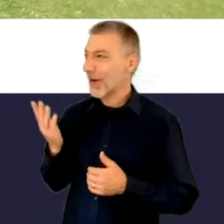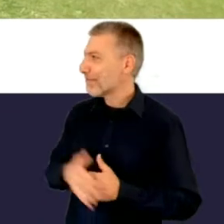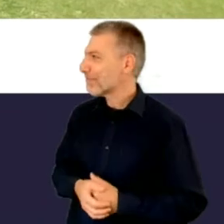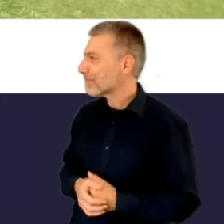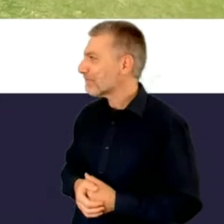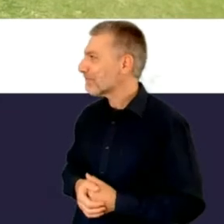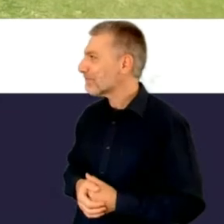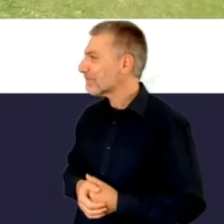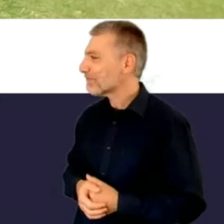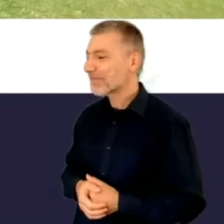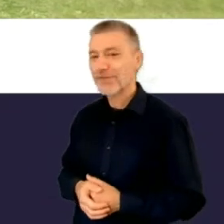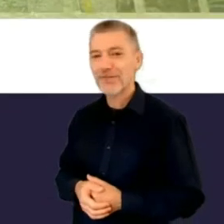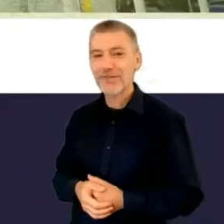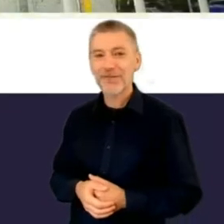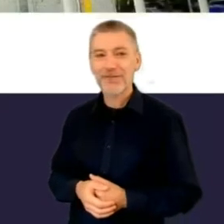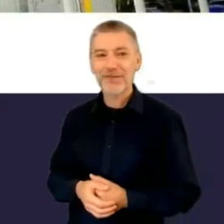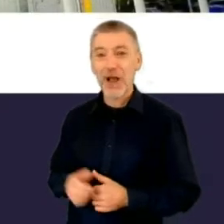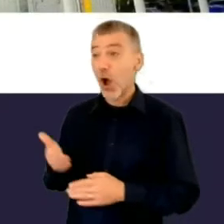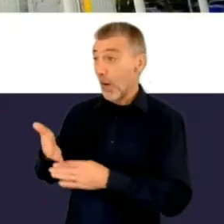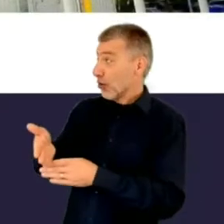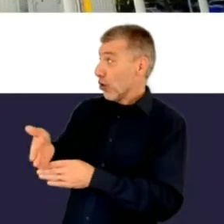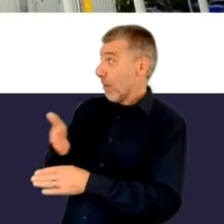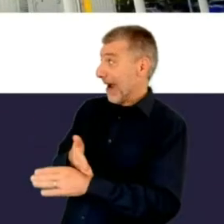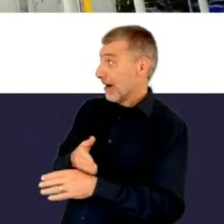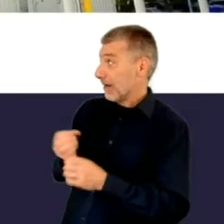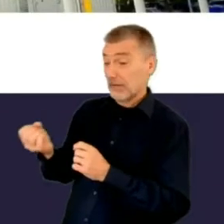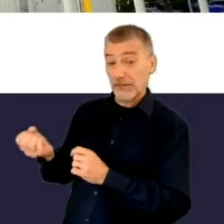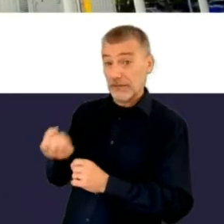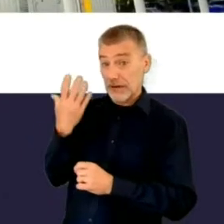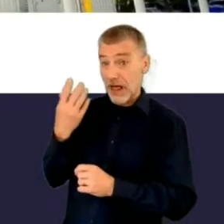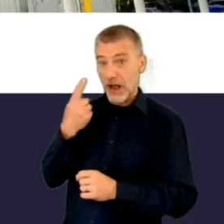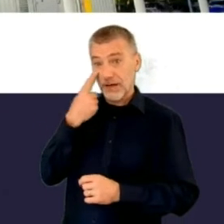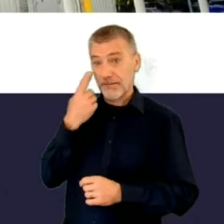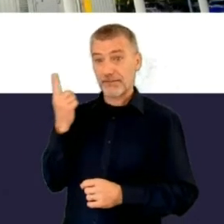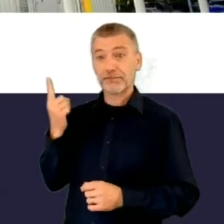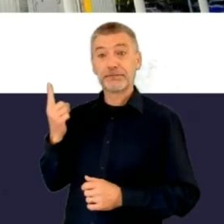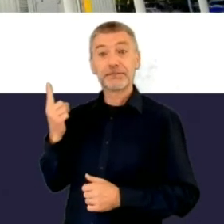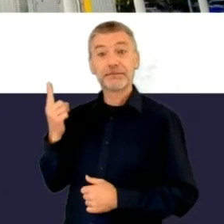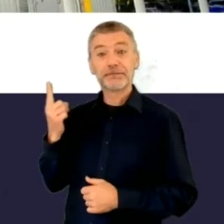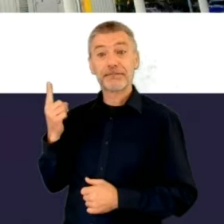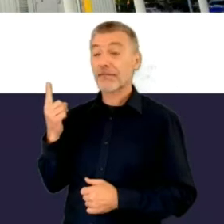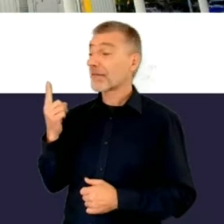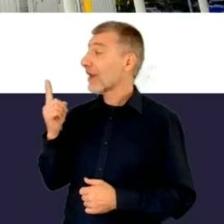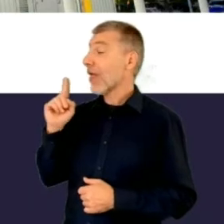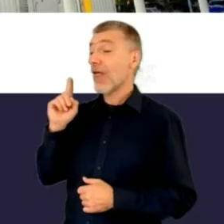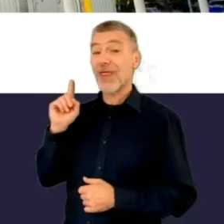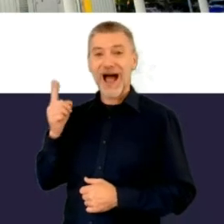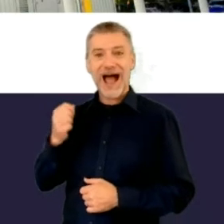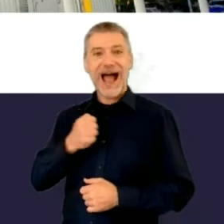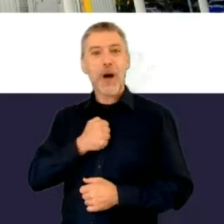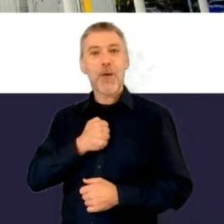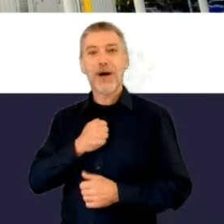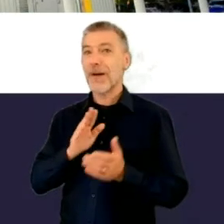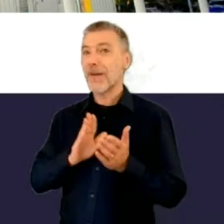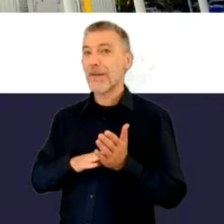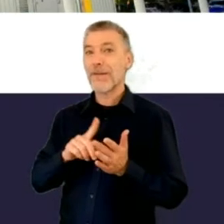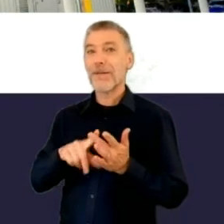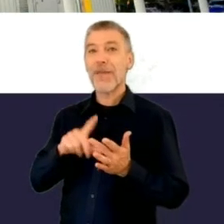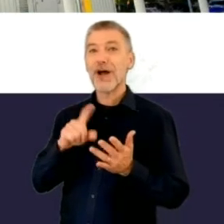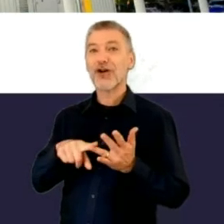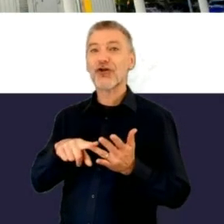Actually, if we could go to the previous slide, then I'll show you these. This is the Rolls-Royce microgrid, and the